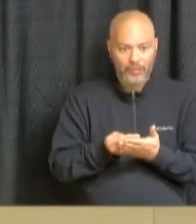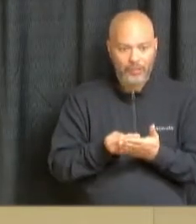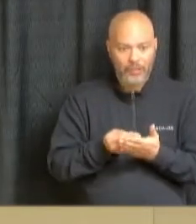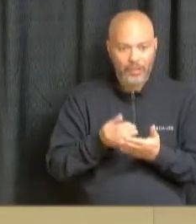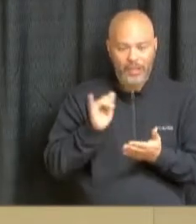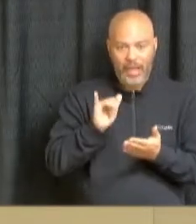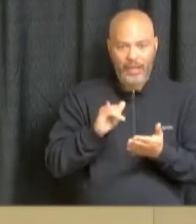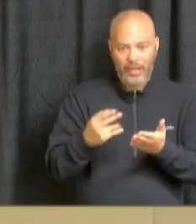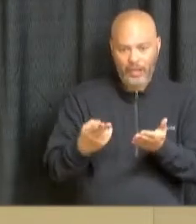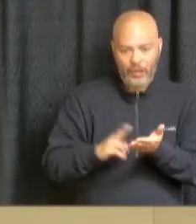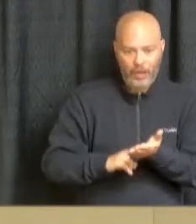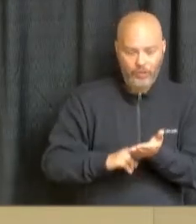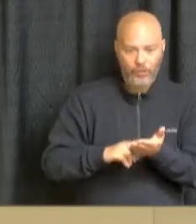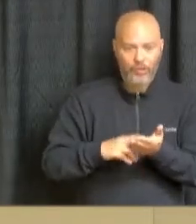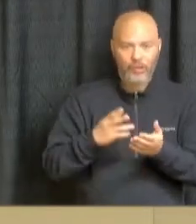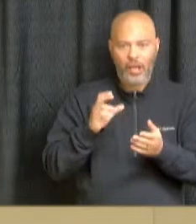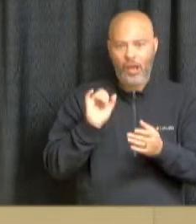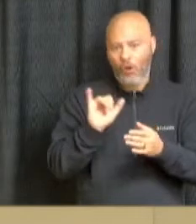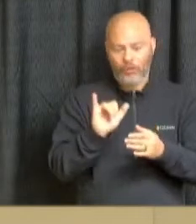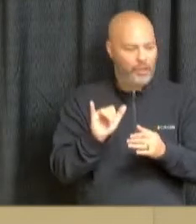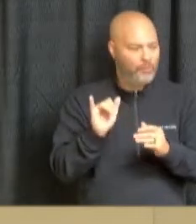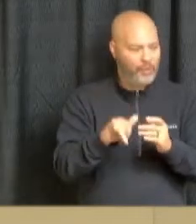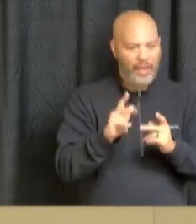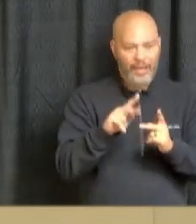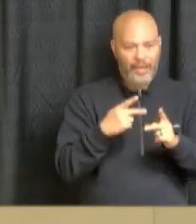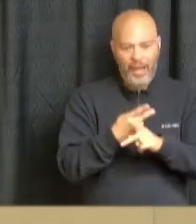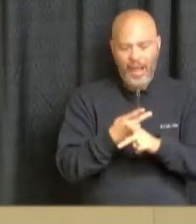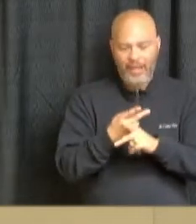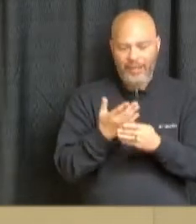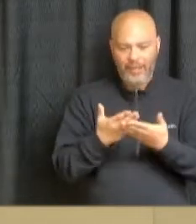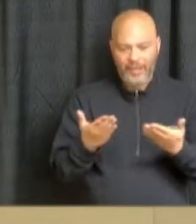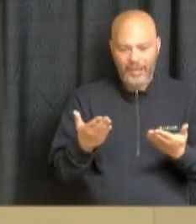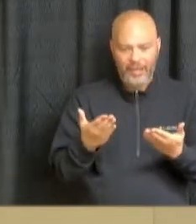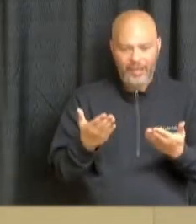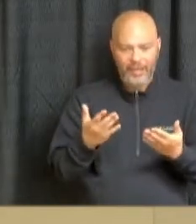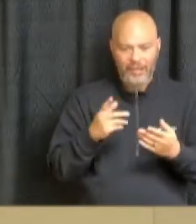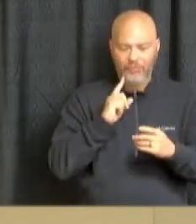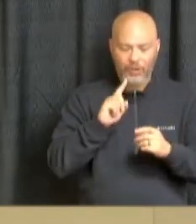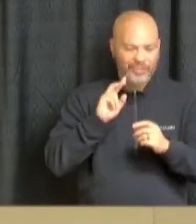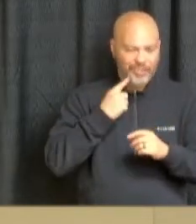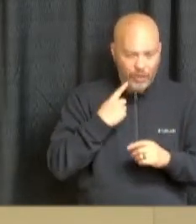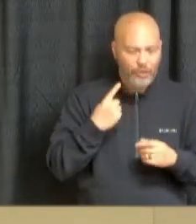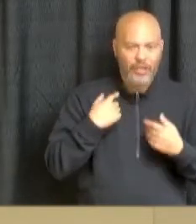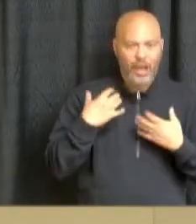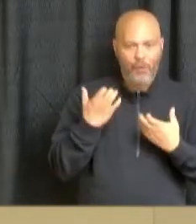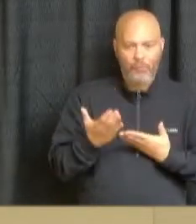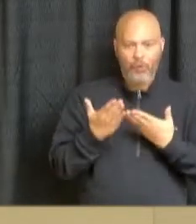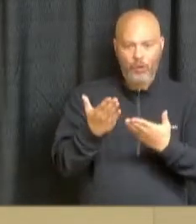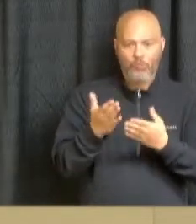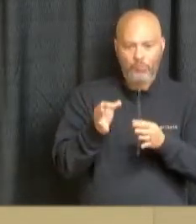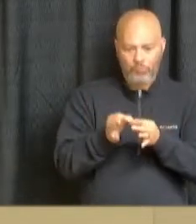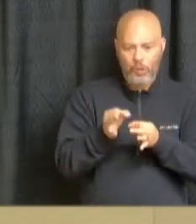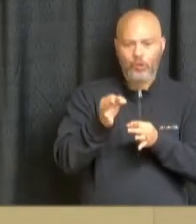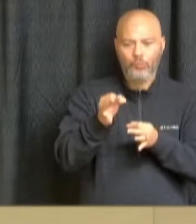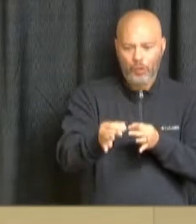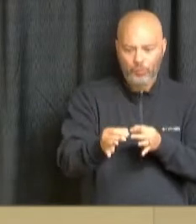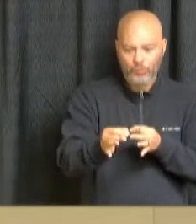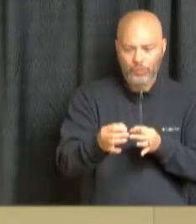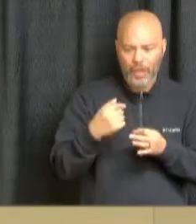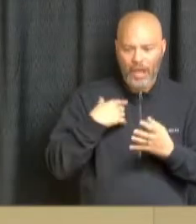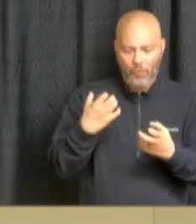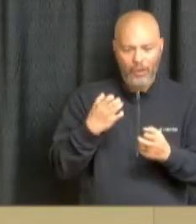a contract has to be signed and something that pressing. And I want to make a motion to postpone. I would